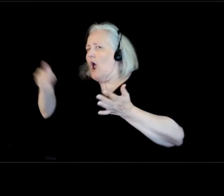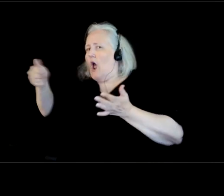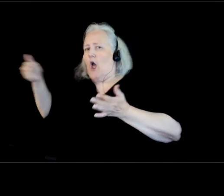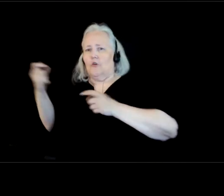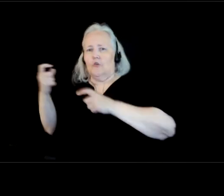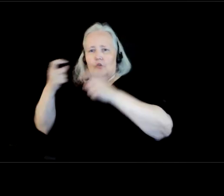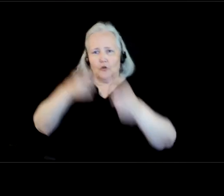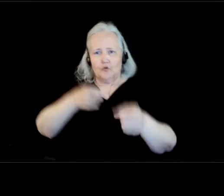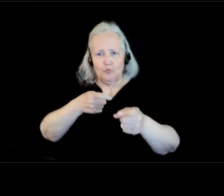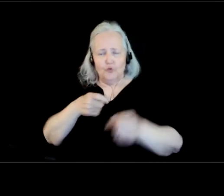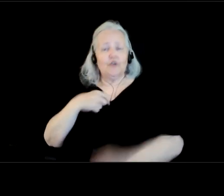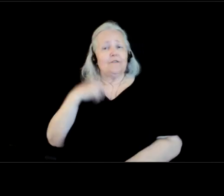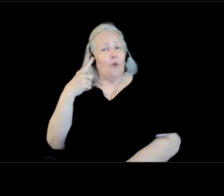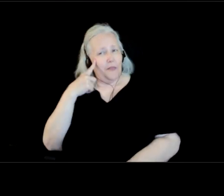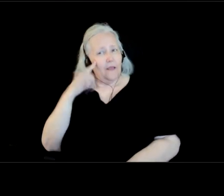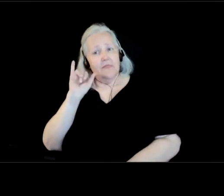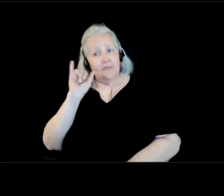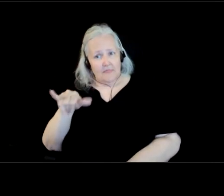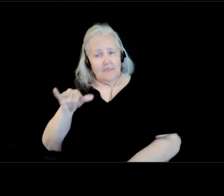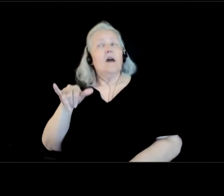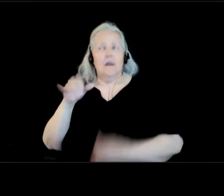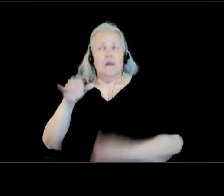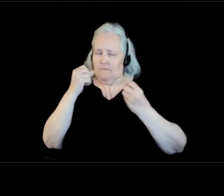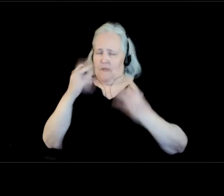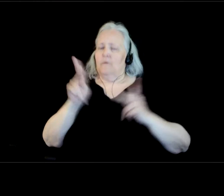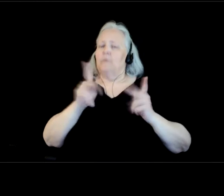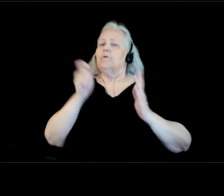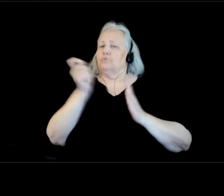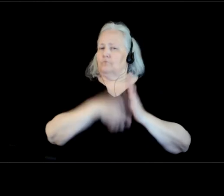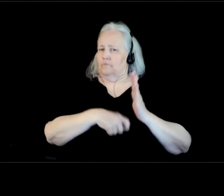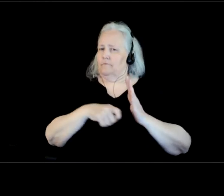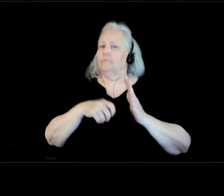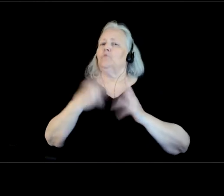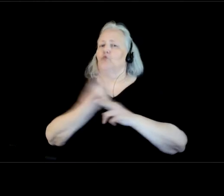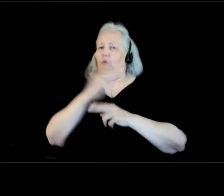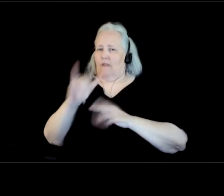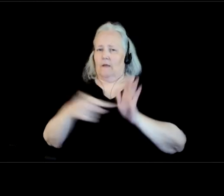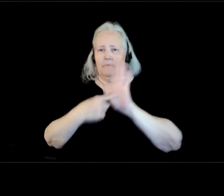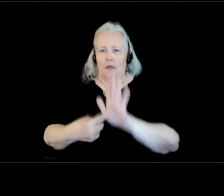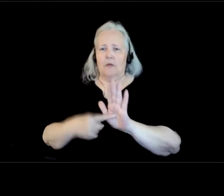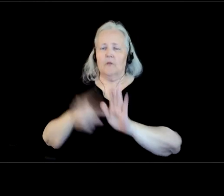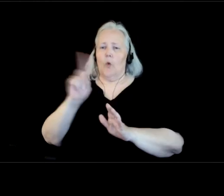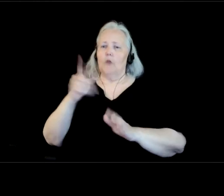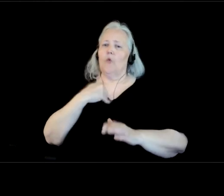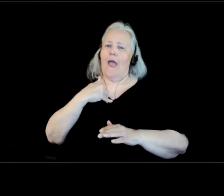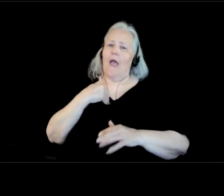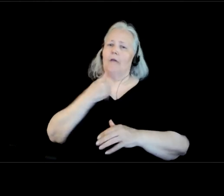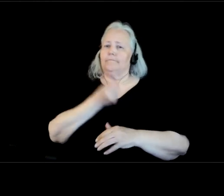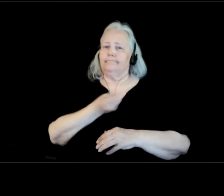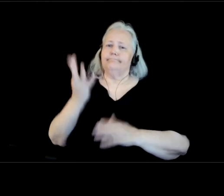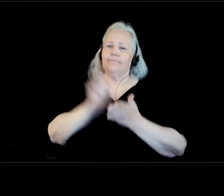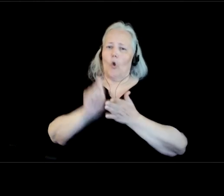That's a model that I think many people have used. There were certainly a number of co-authored work in papers in that